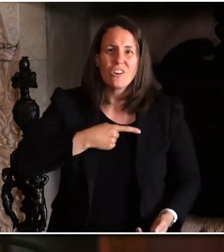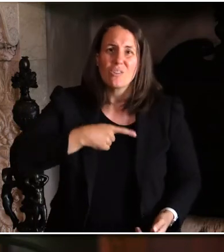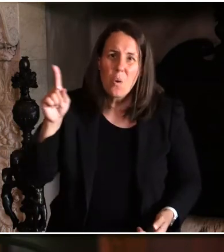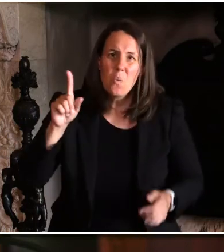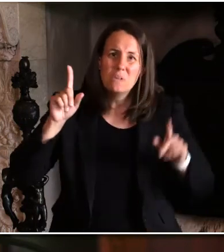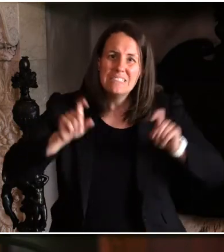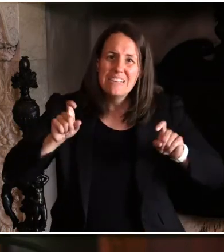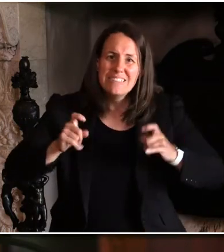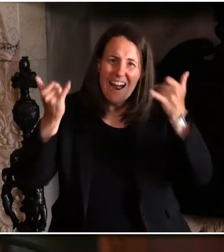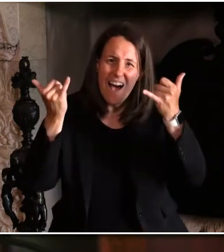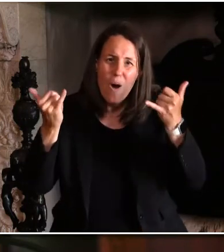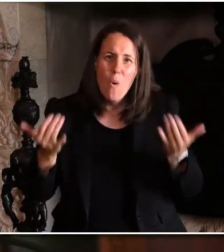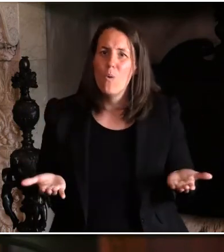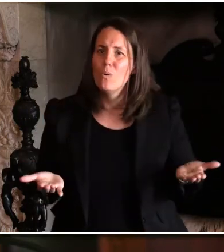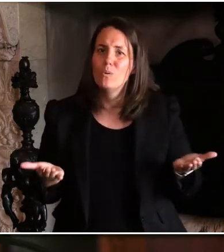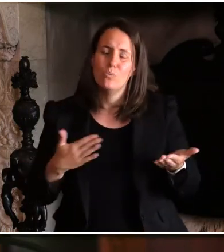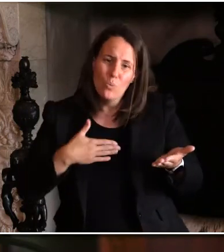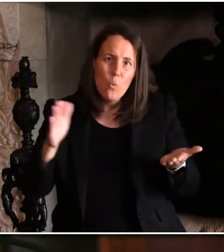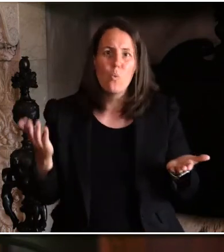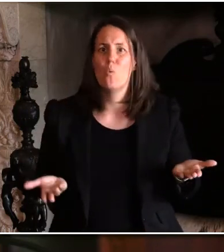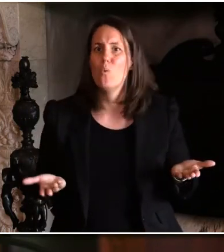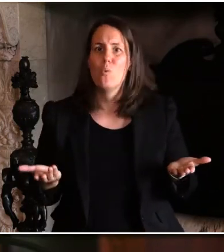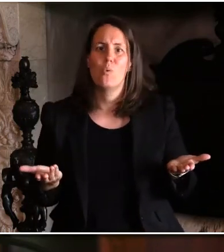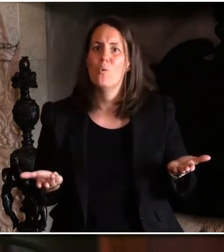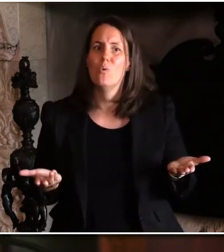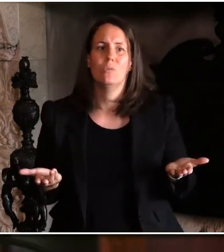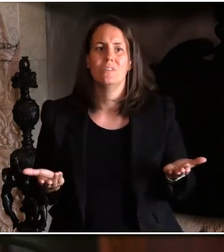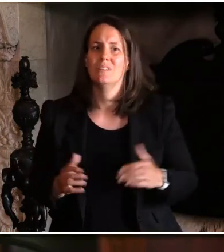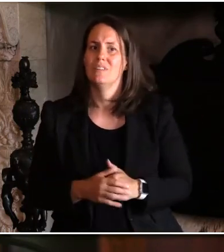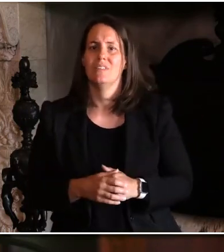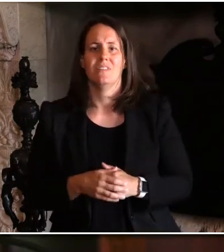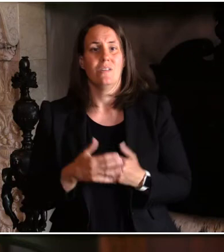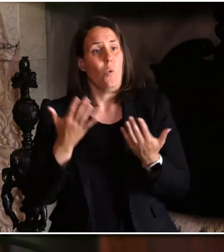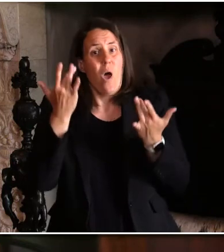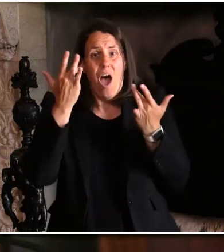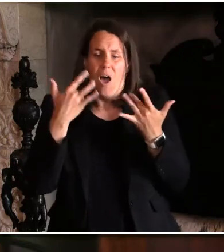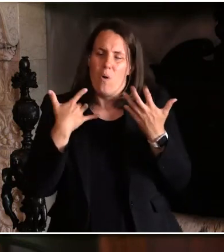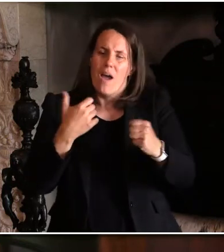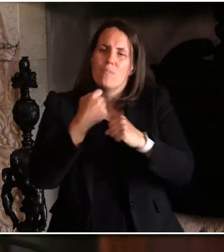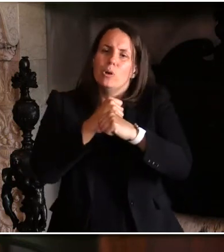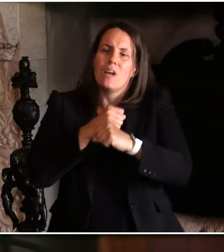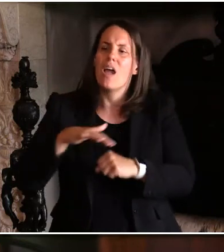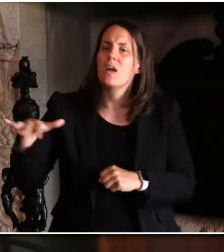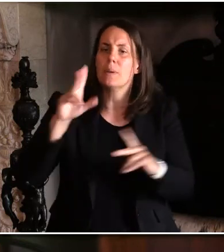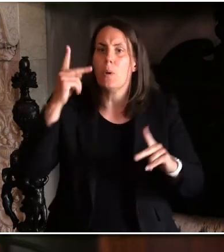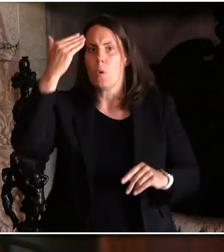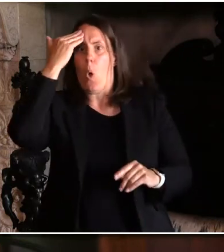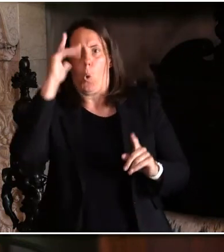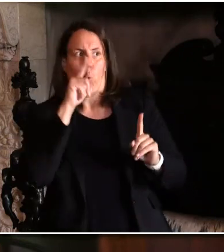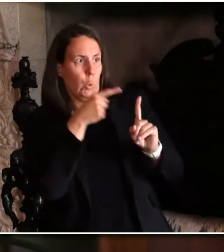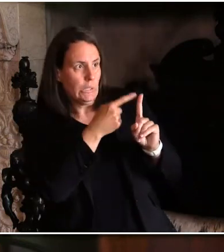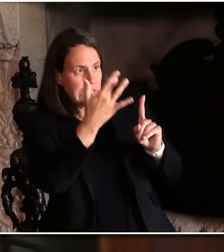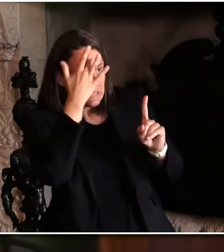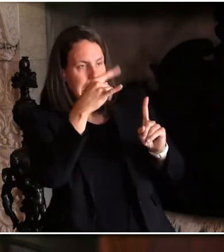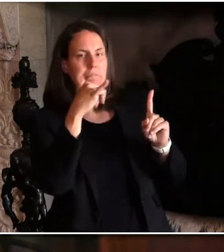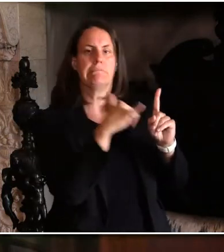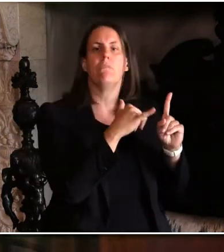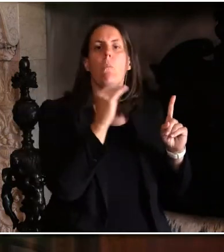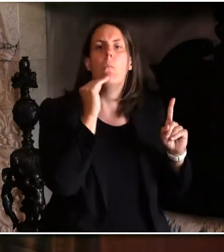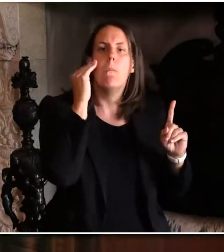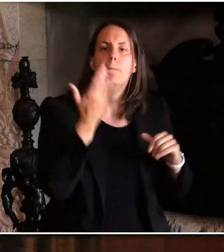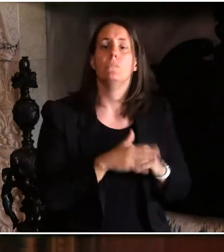and the rest of the community. I don't know, Dr. Westergaard, if you have other things about testing demand you want to say? I think the